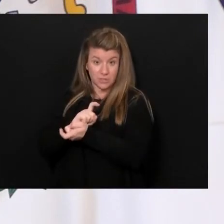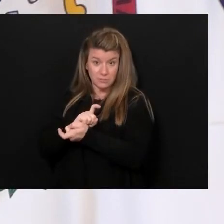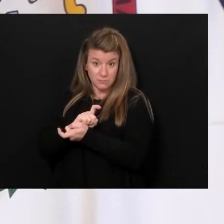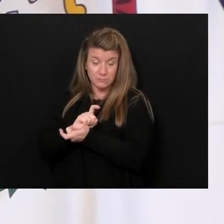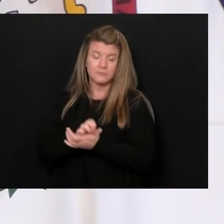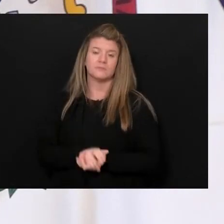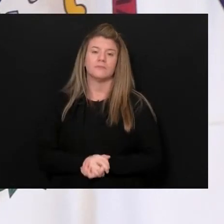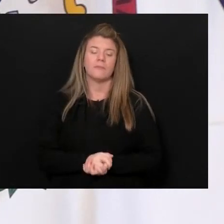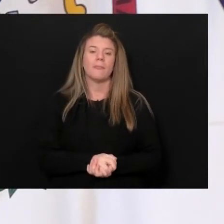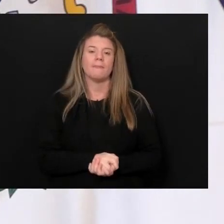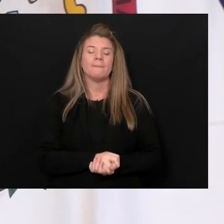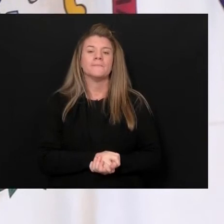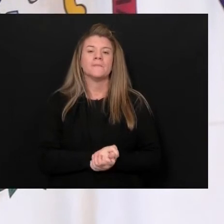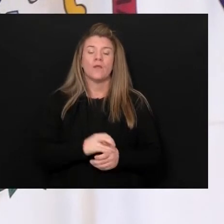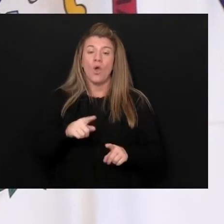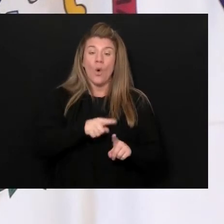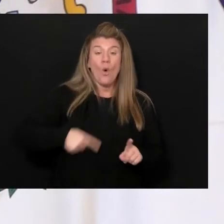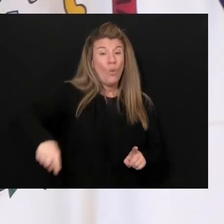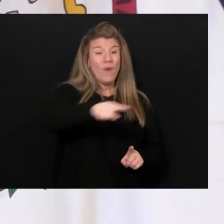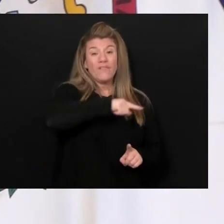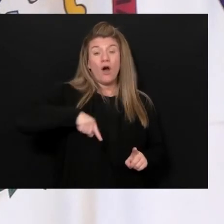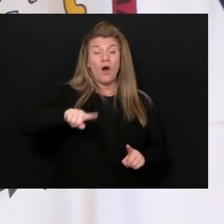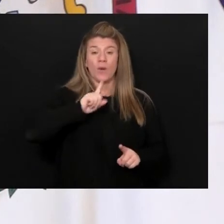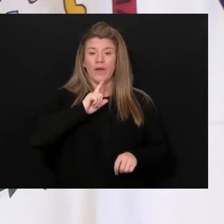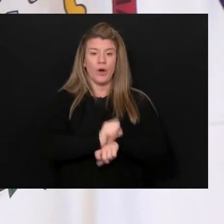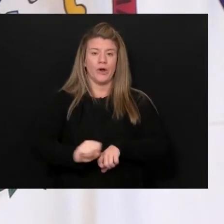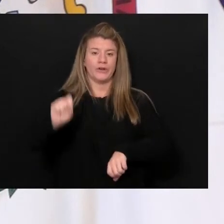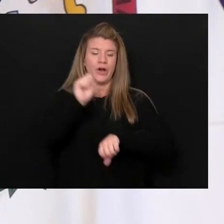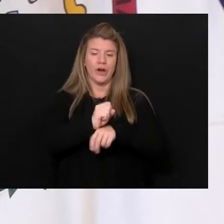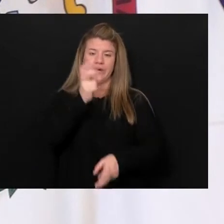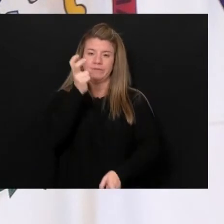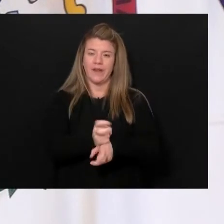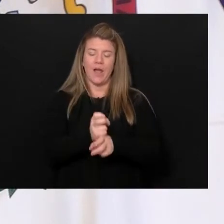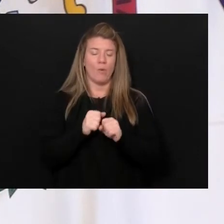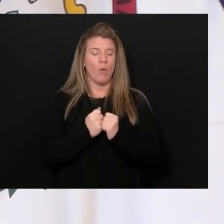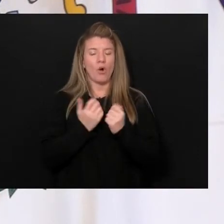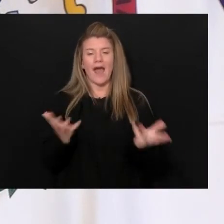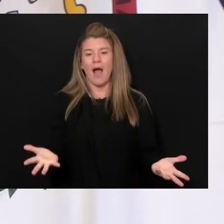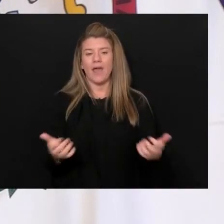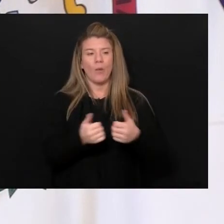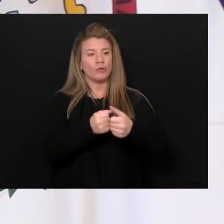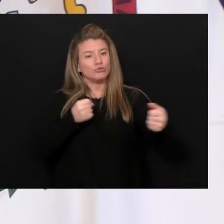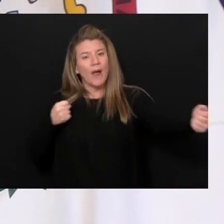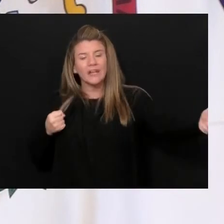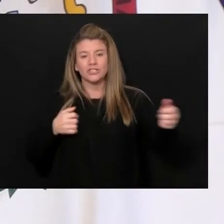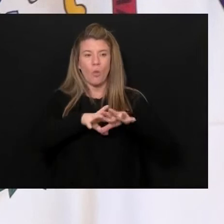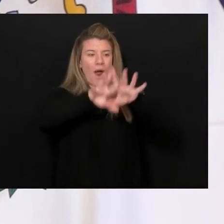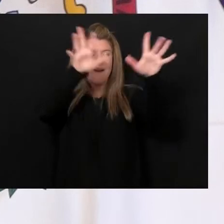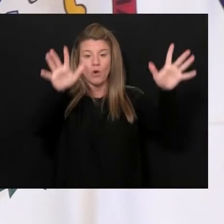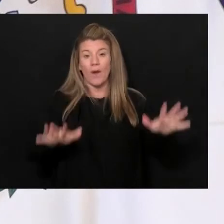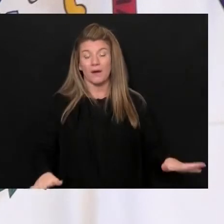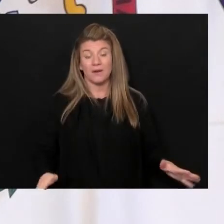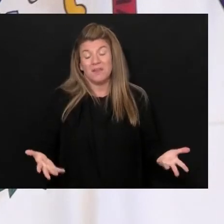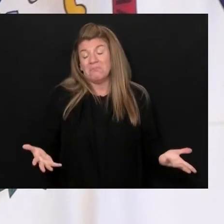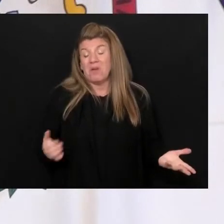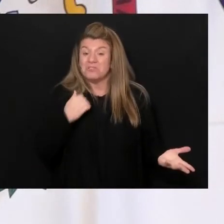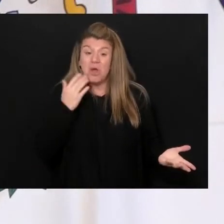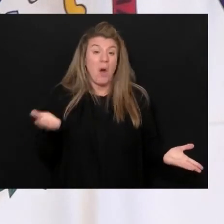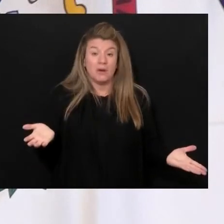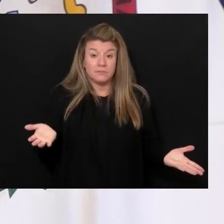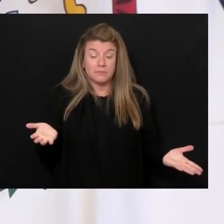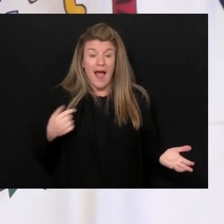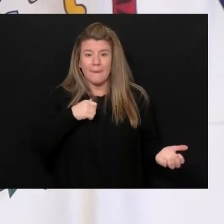you know, everybody's stretched to the limit, but that's just how it is. And so what? You know, I'm not going to sit here and tell you